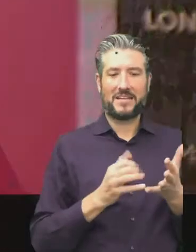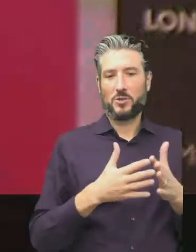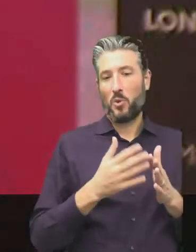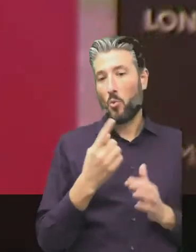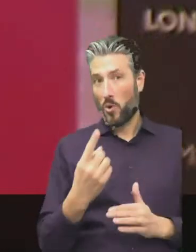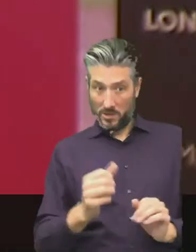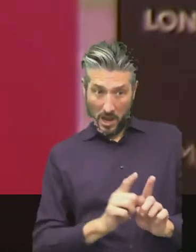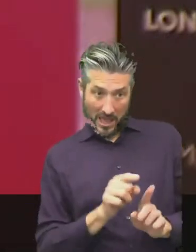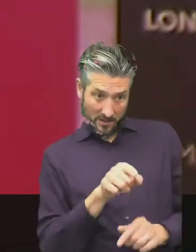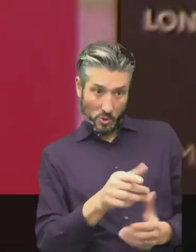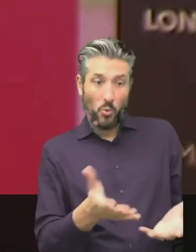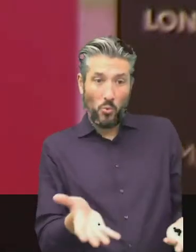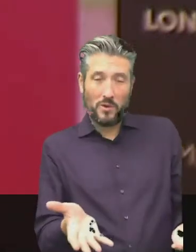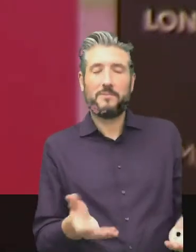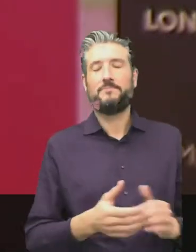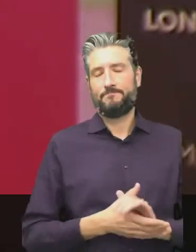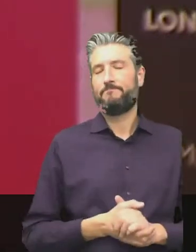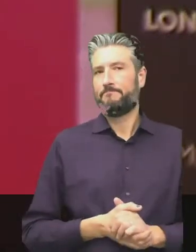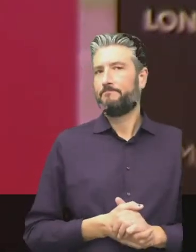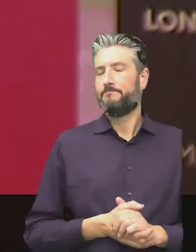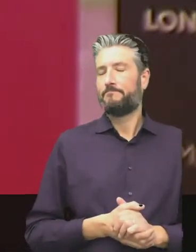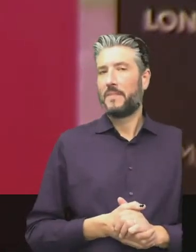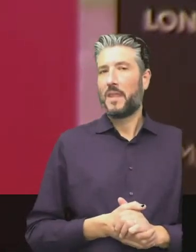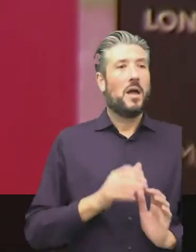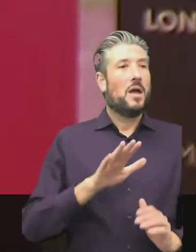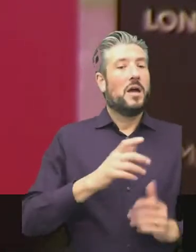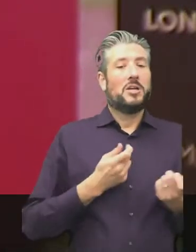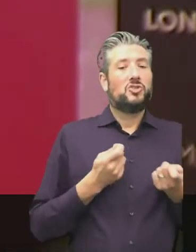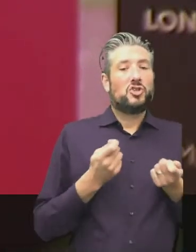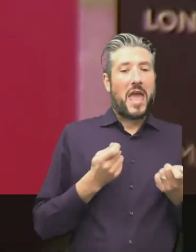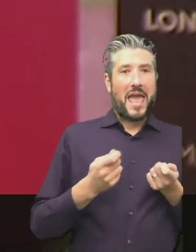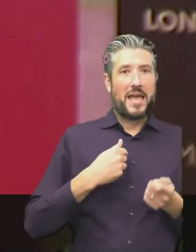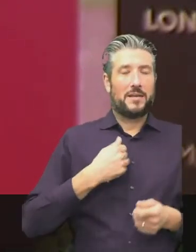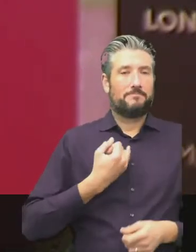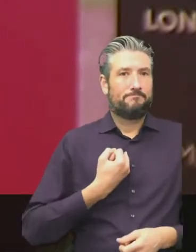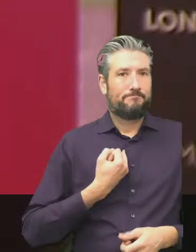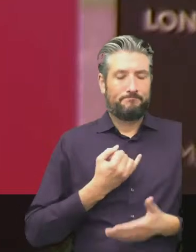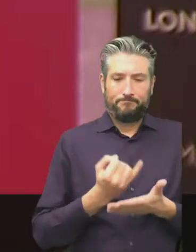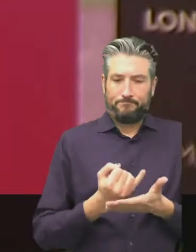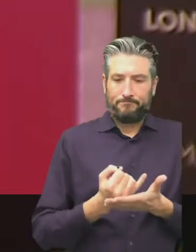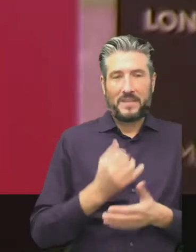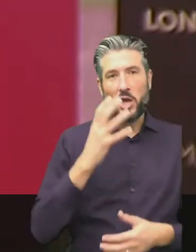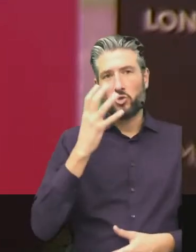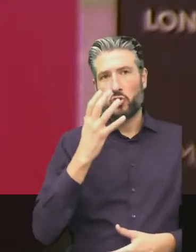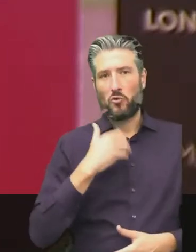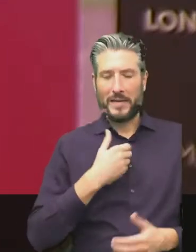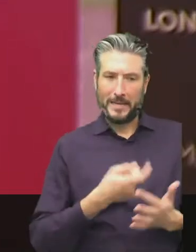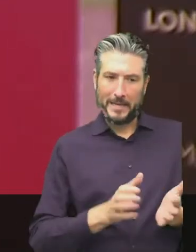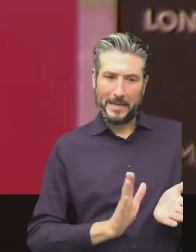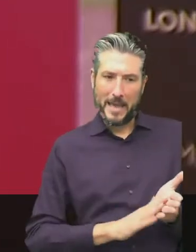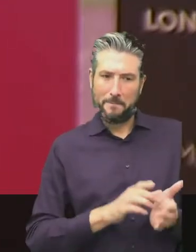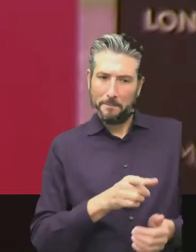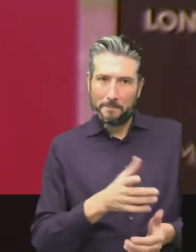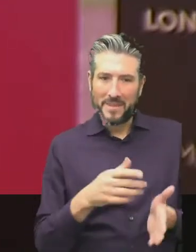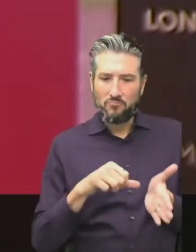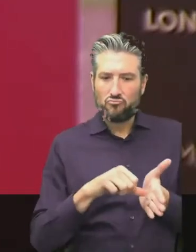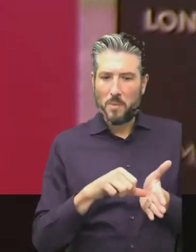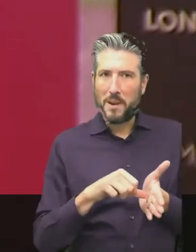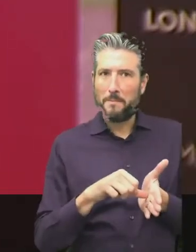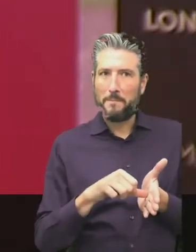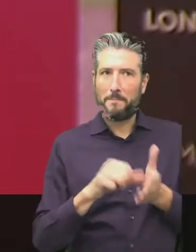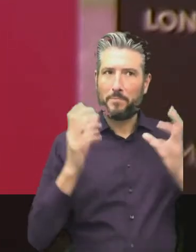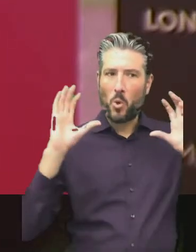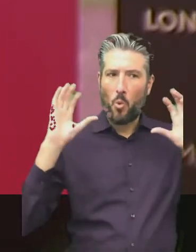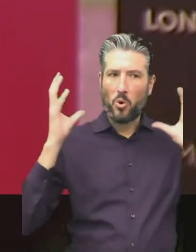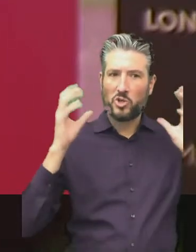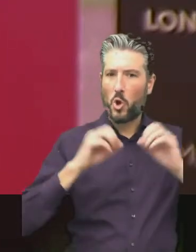Can I apologize, Kimberly? We had a problem with broadcasting, so